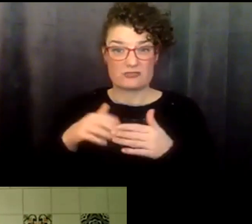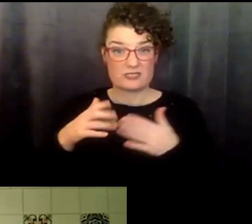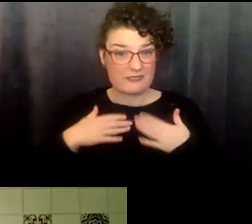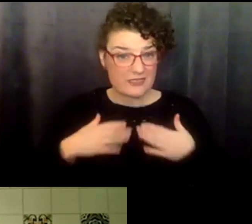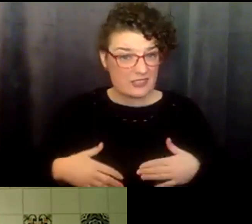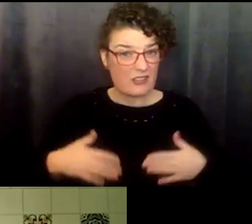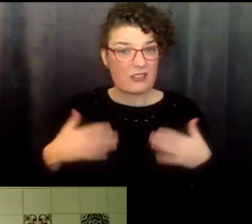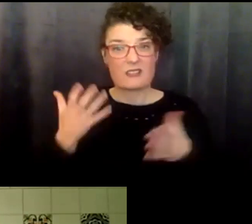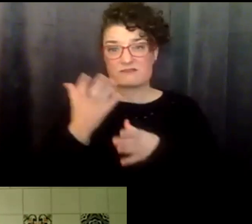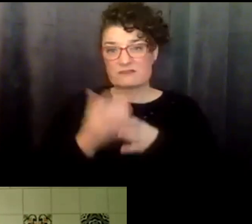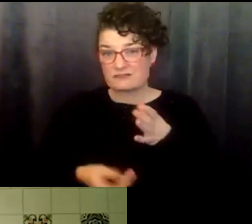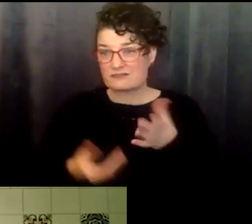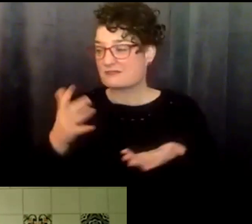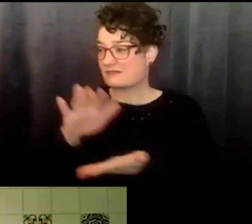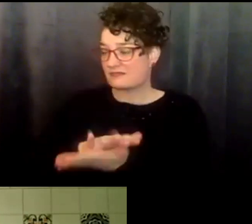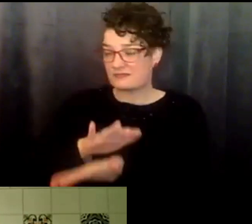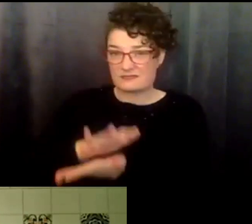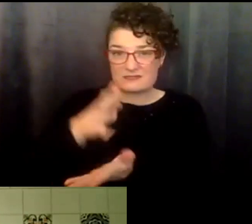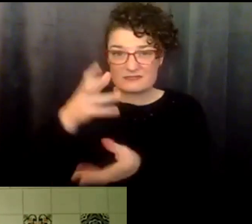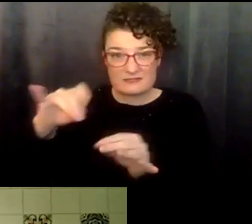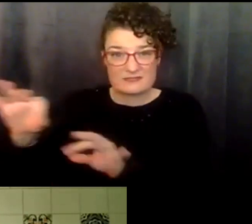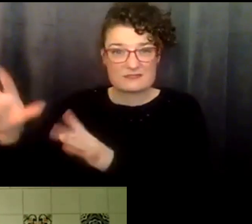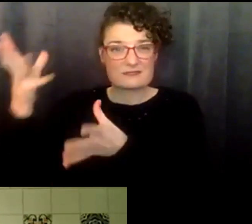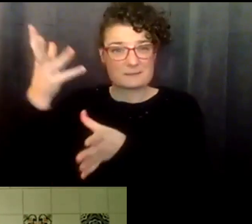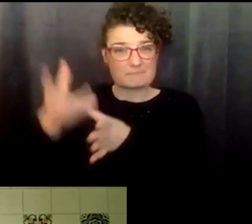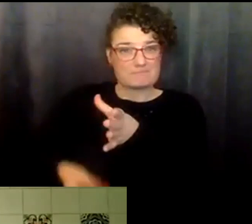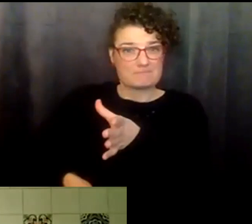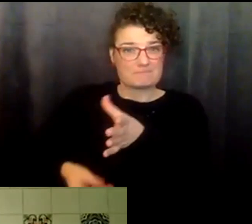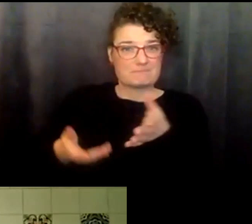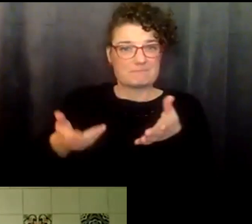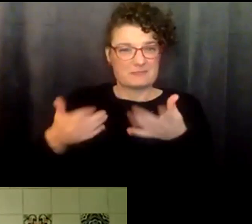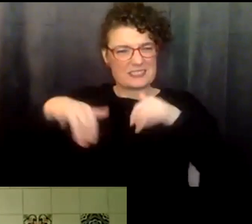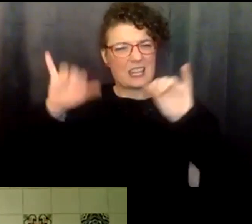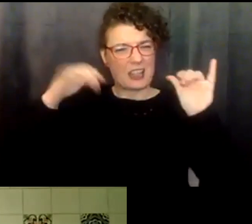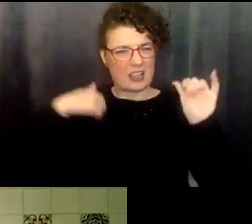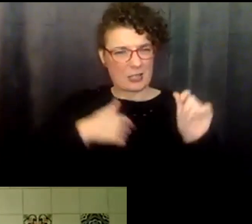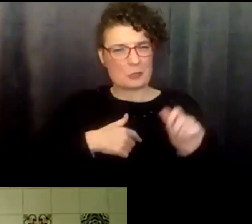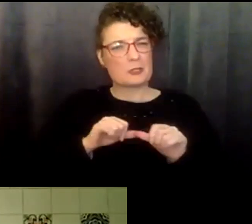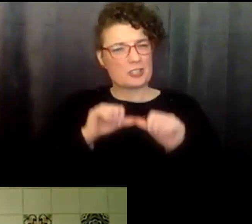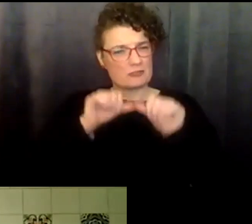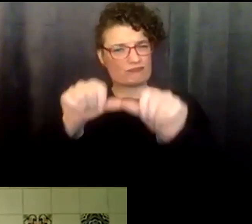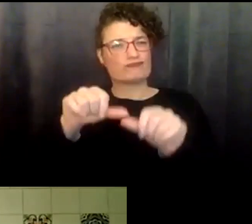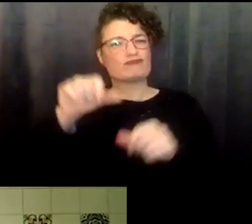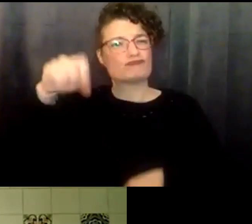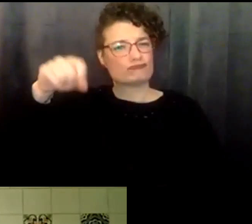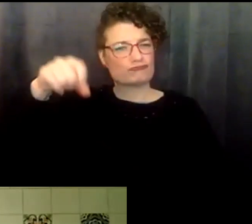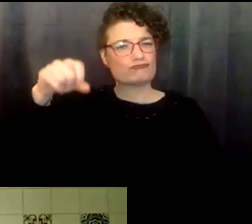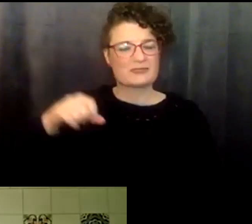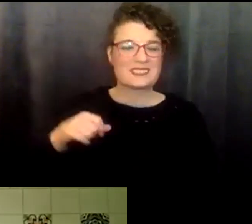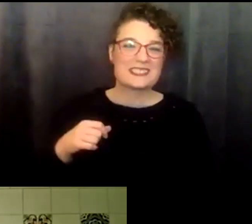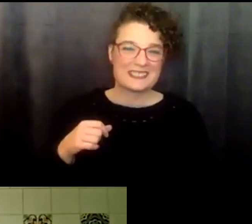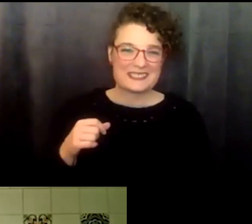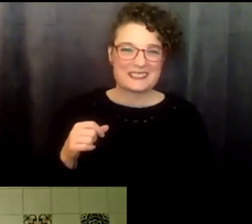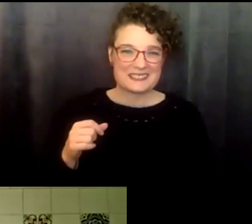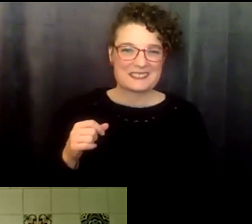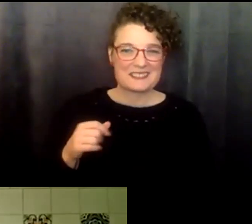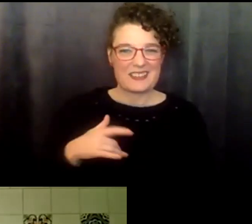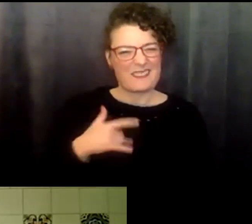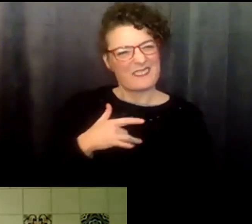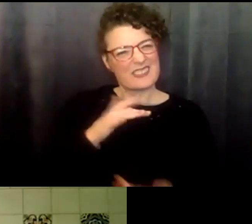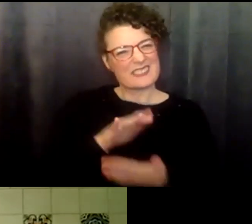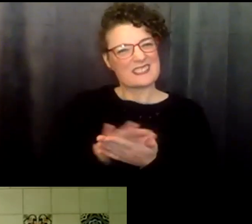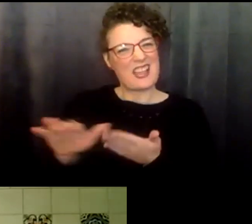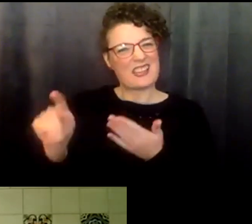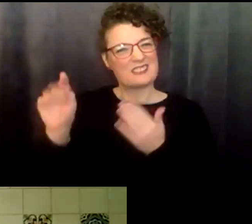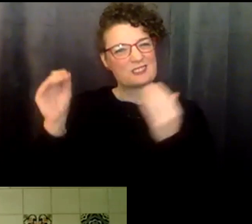physical documentation is not necessarily there for people to find. And that, I think, it feels nice to